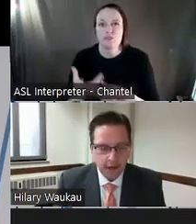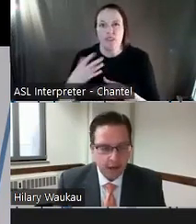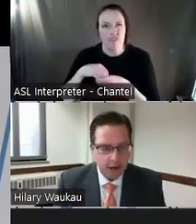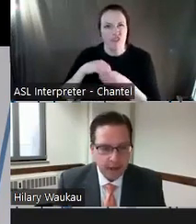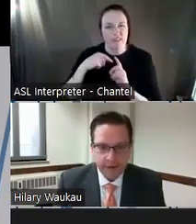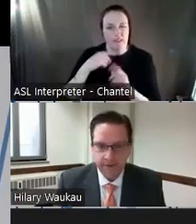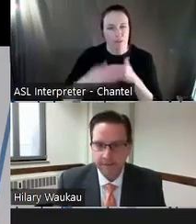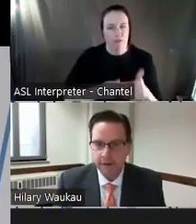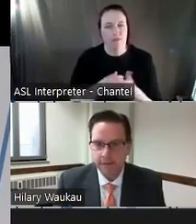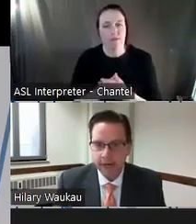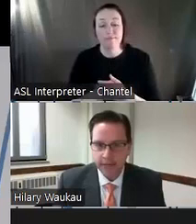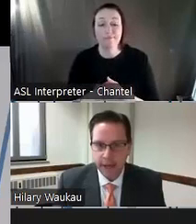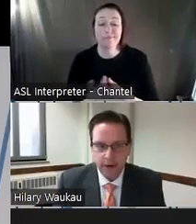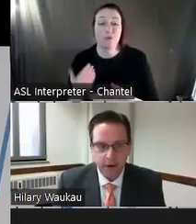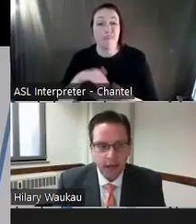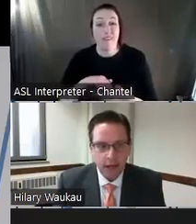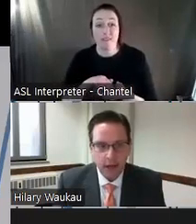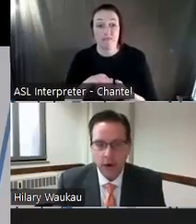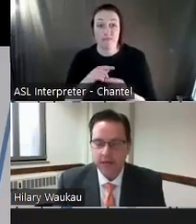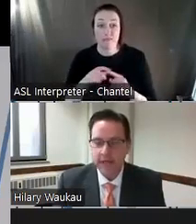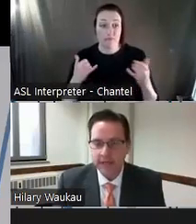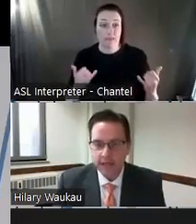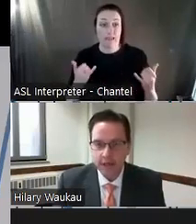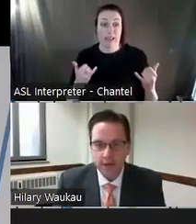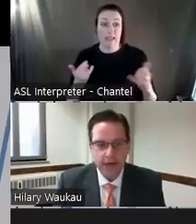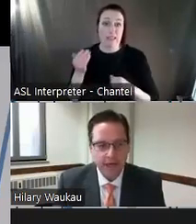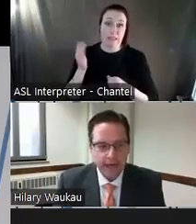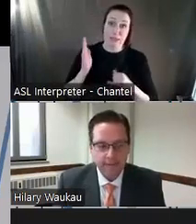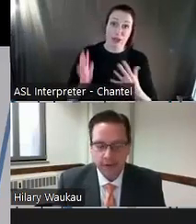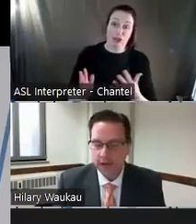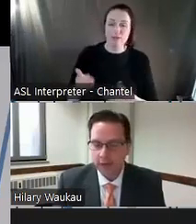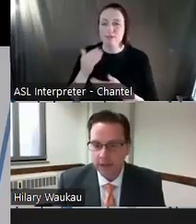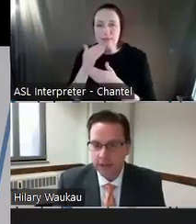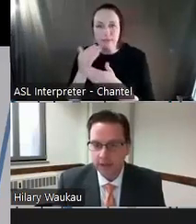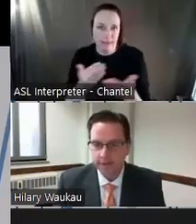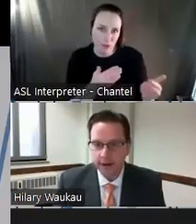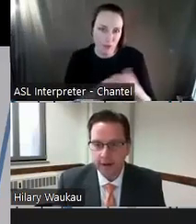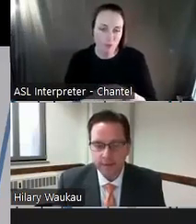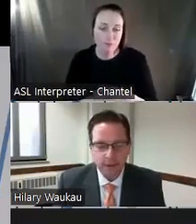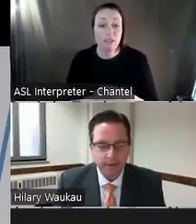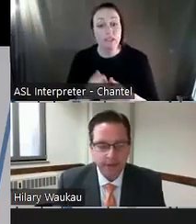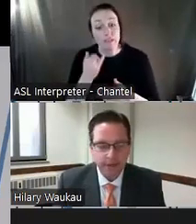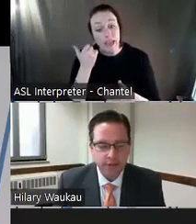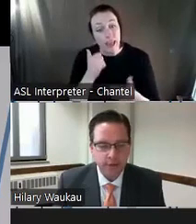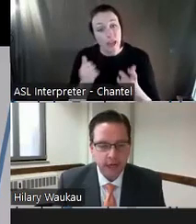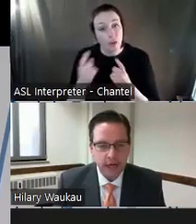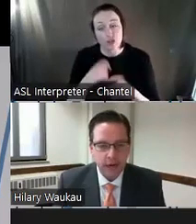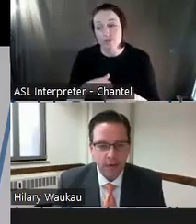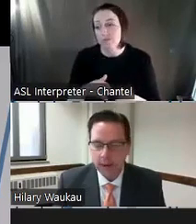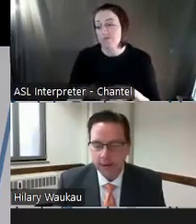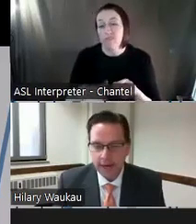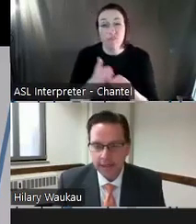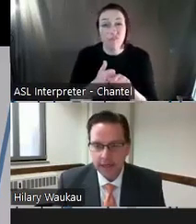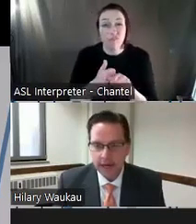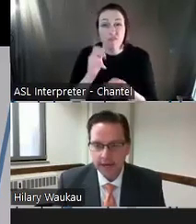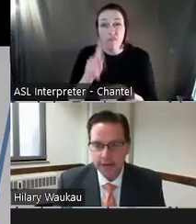again, on behalf of today's panel, I want to say thank you. And again, if you have any questions or follow-up or something that you weren't